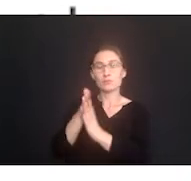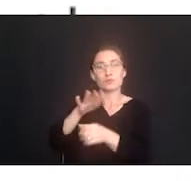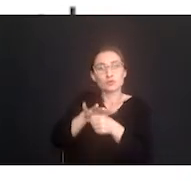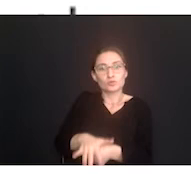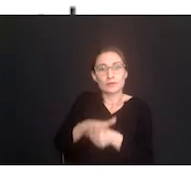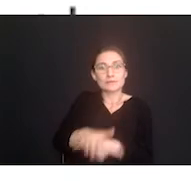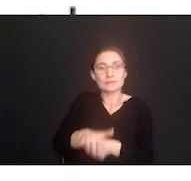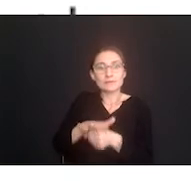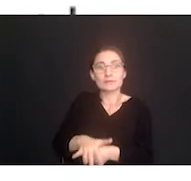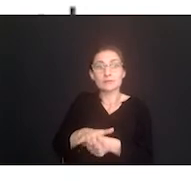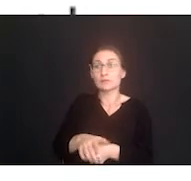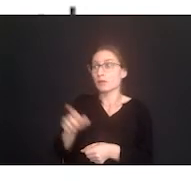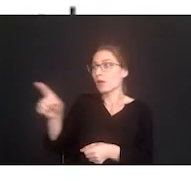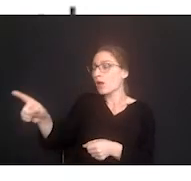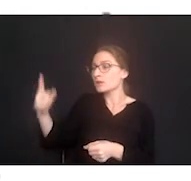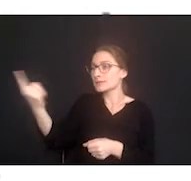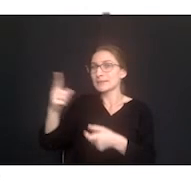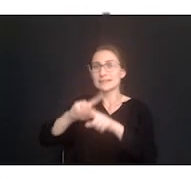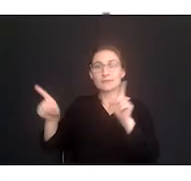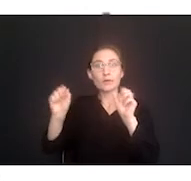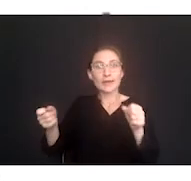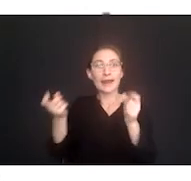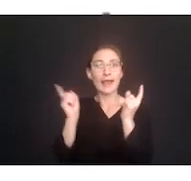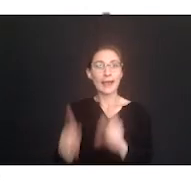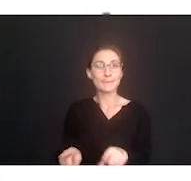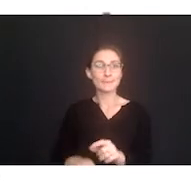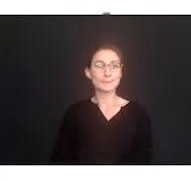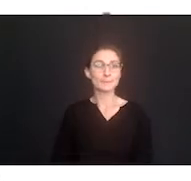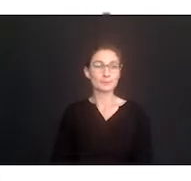love is in distress. Something different could happen this time.